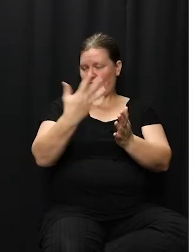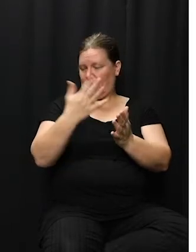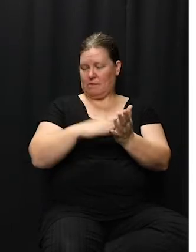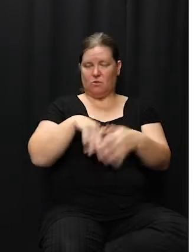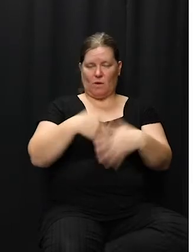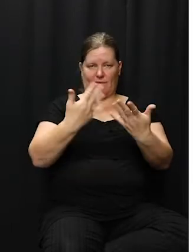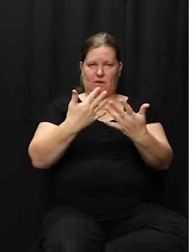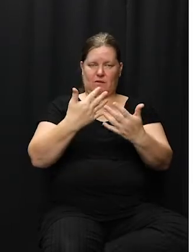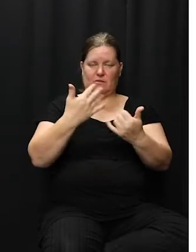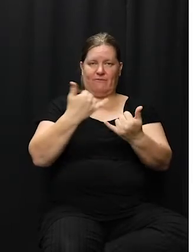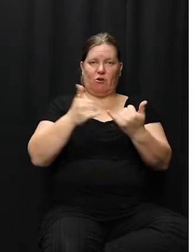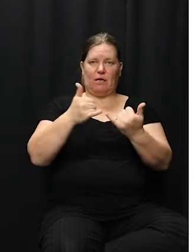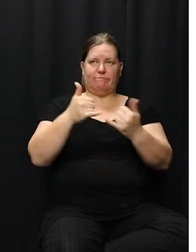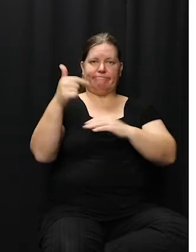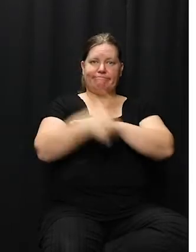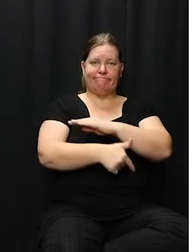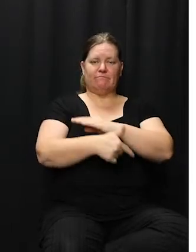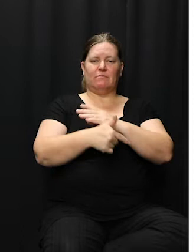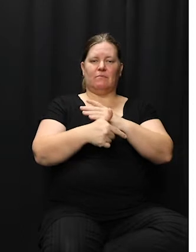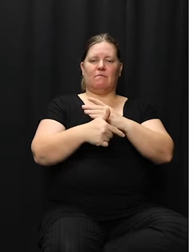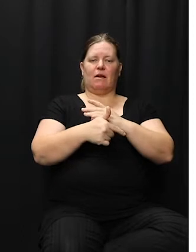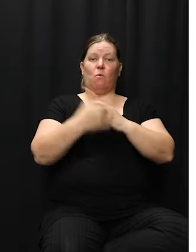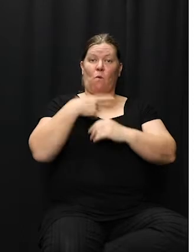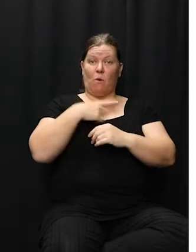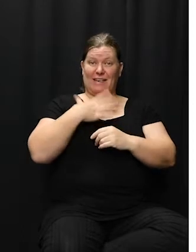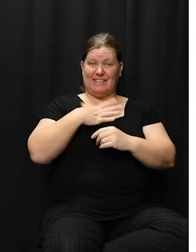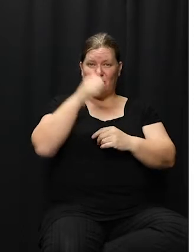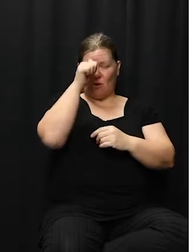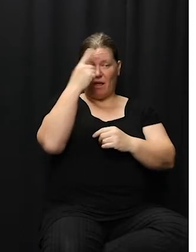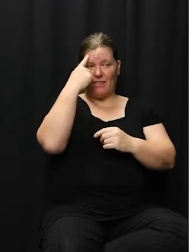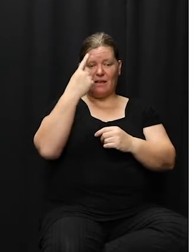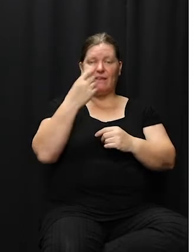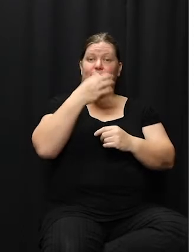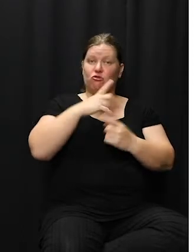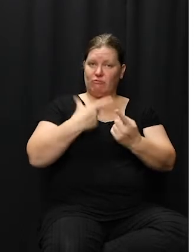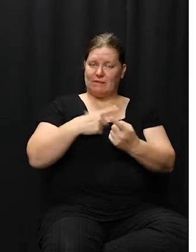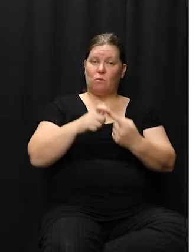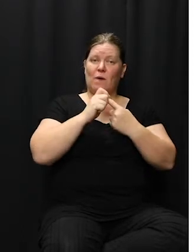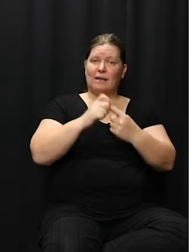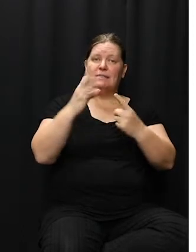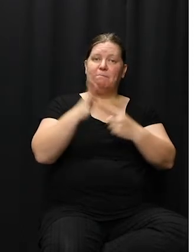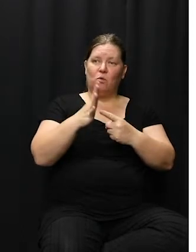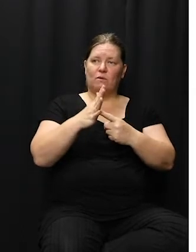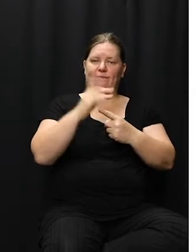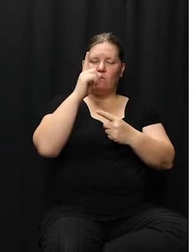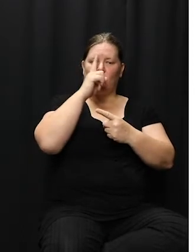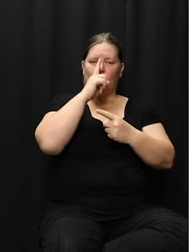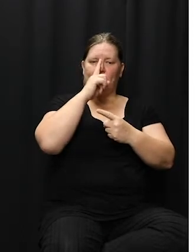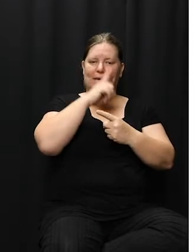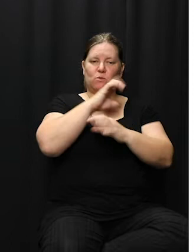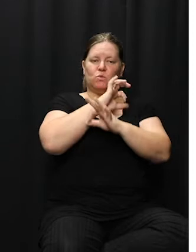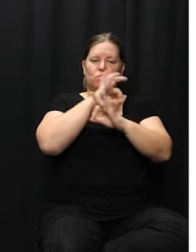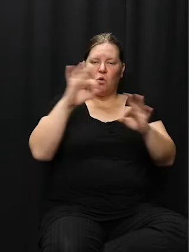a really fast sort of structure of Auslan in 2 minutes. It's not in depth, but why I think it's important for you to know, well, there's a few reasons. It's important